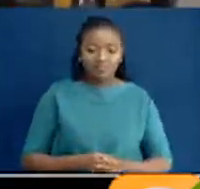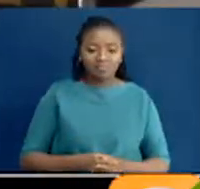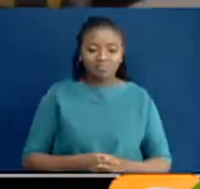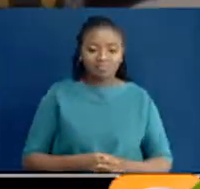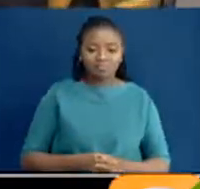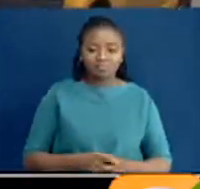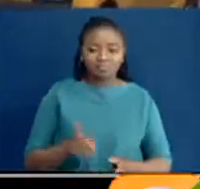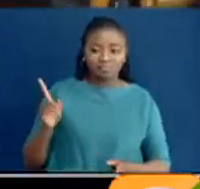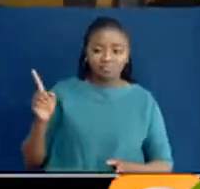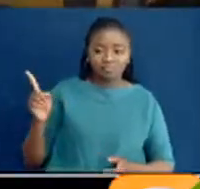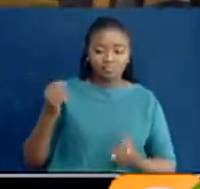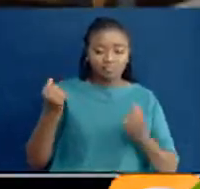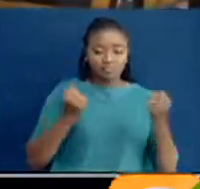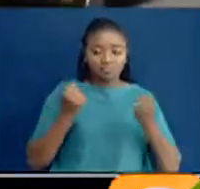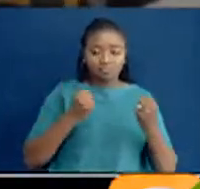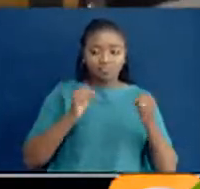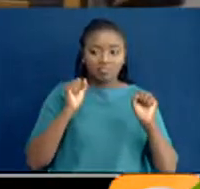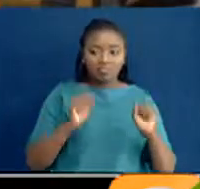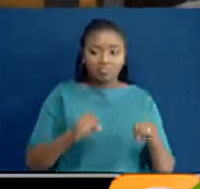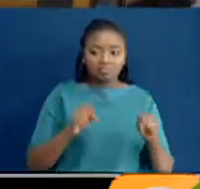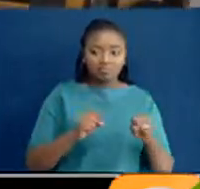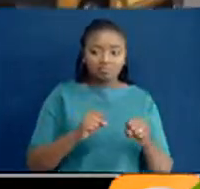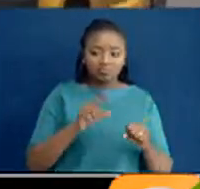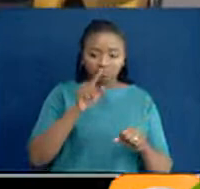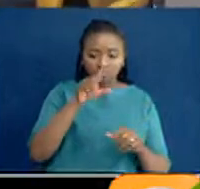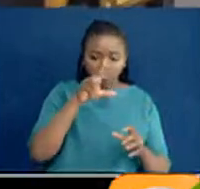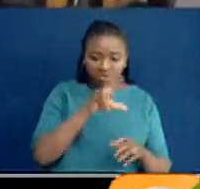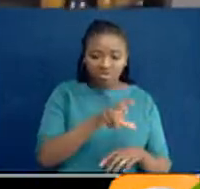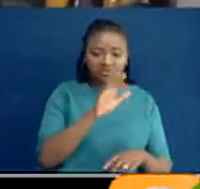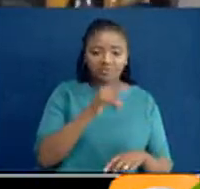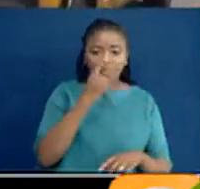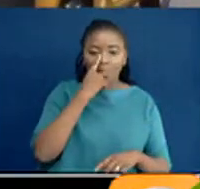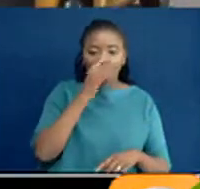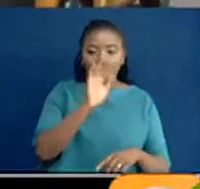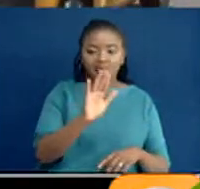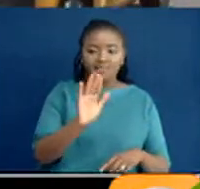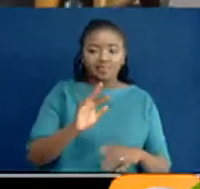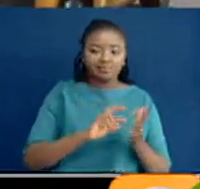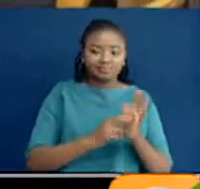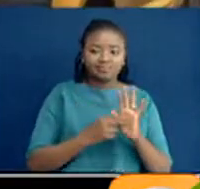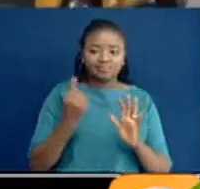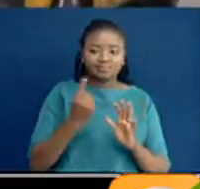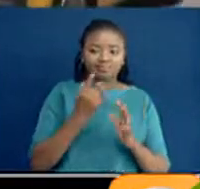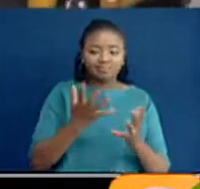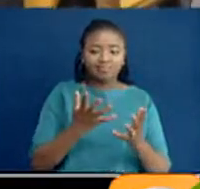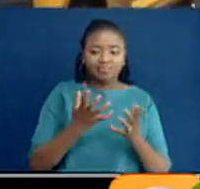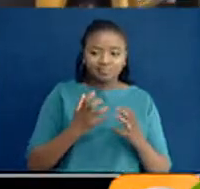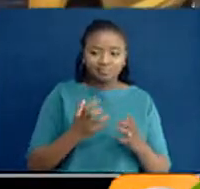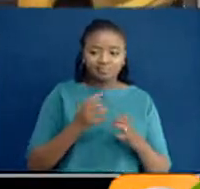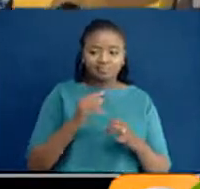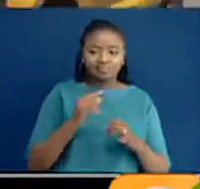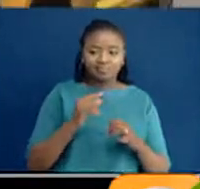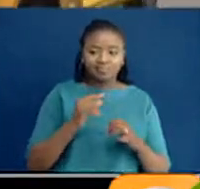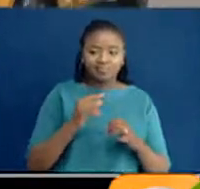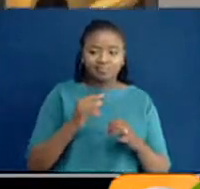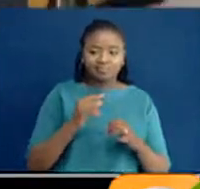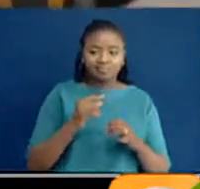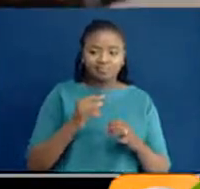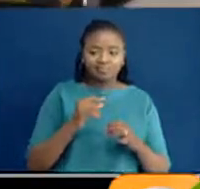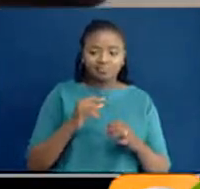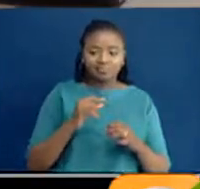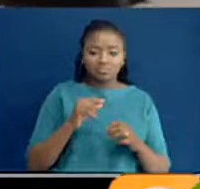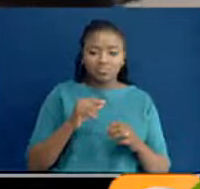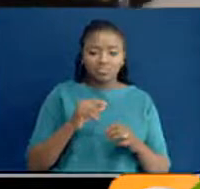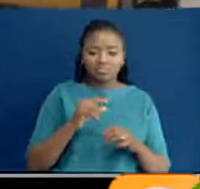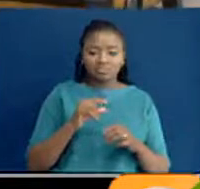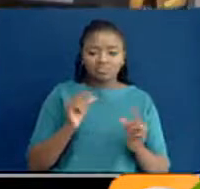that car can be charged in your own home. Okay. So you only need a few hours to charge. Few means overnight as you